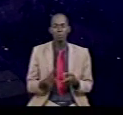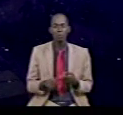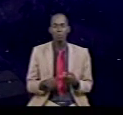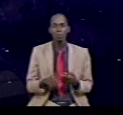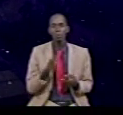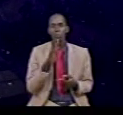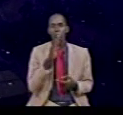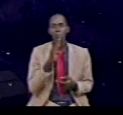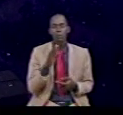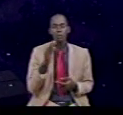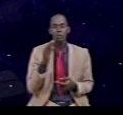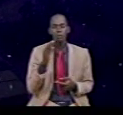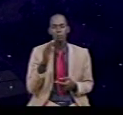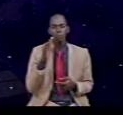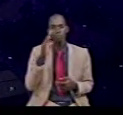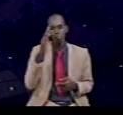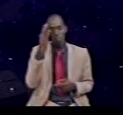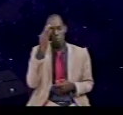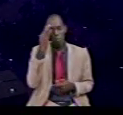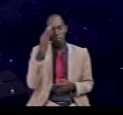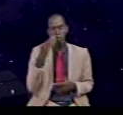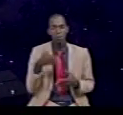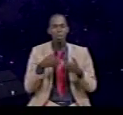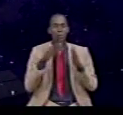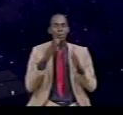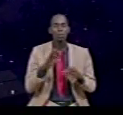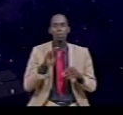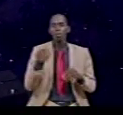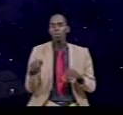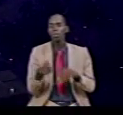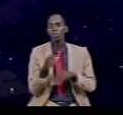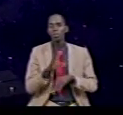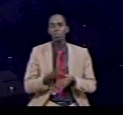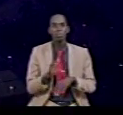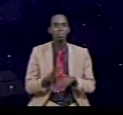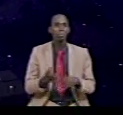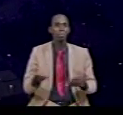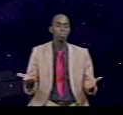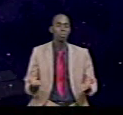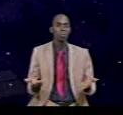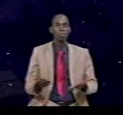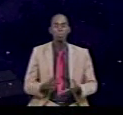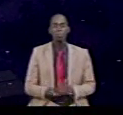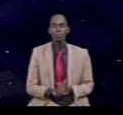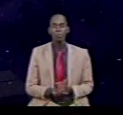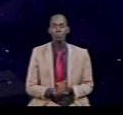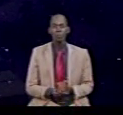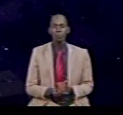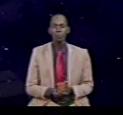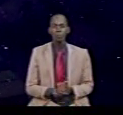seated. Leaders of other ministries, present.